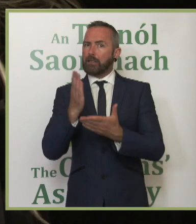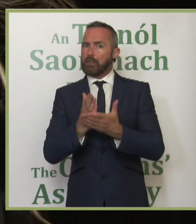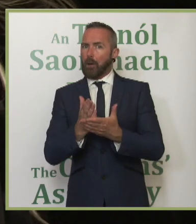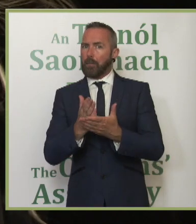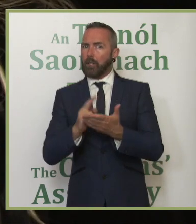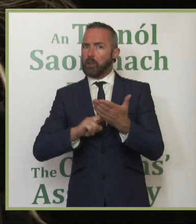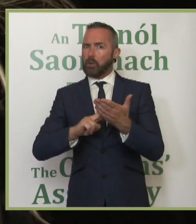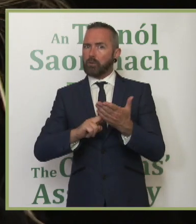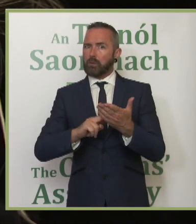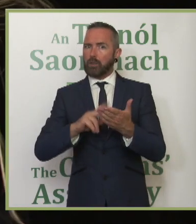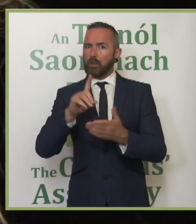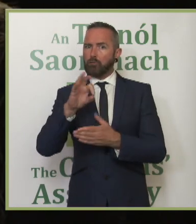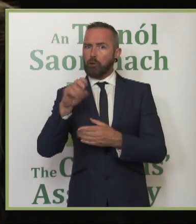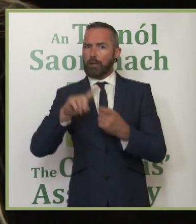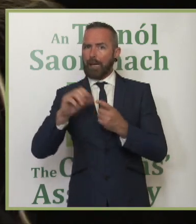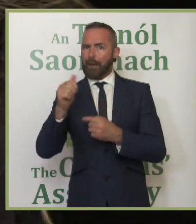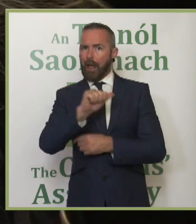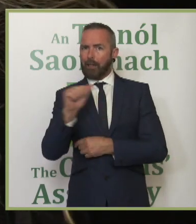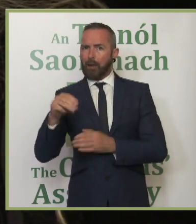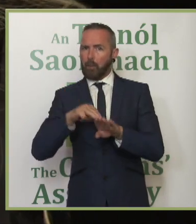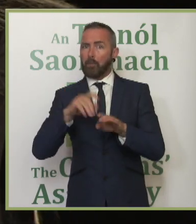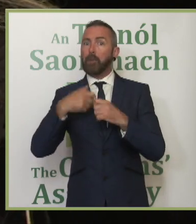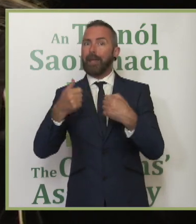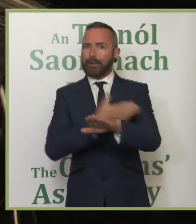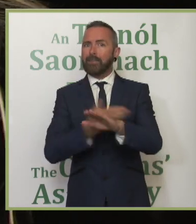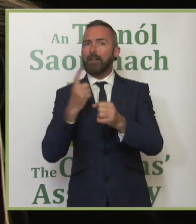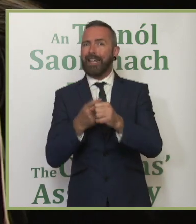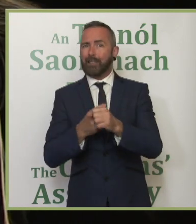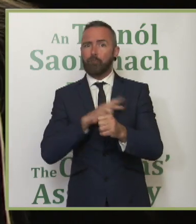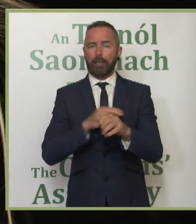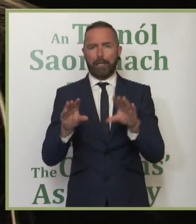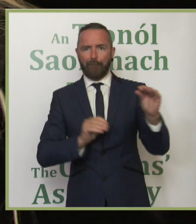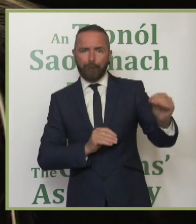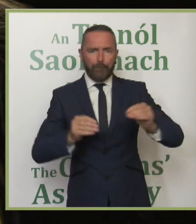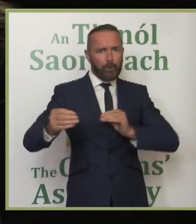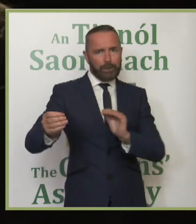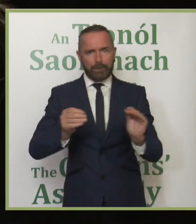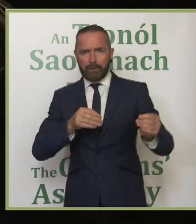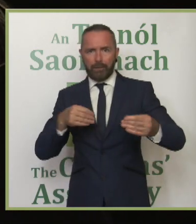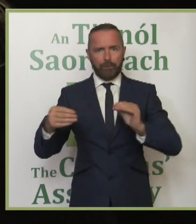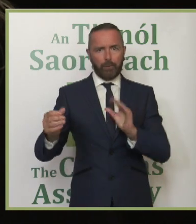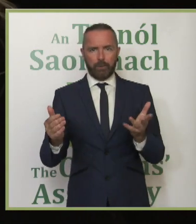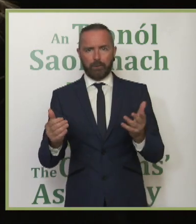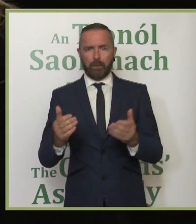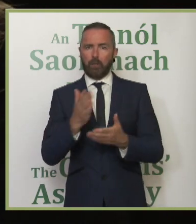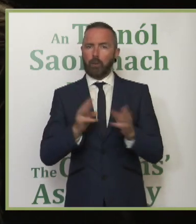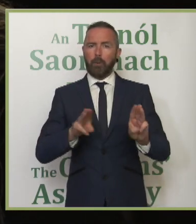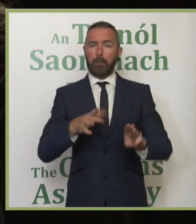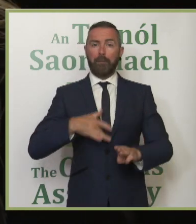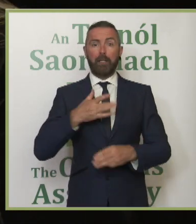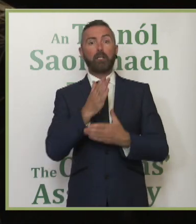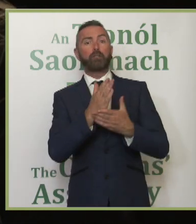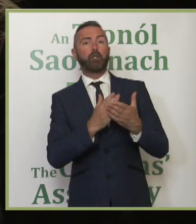problem and then reintroduce it as well. So it's quite fluid. There's a false belief that there are certain substances that we